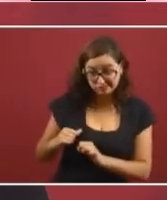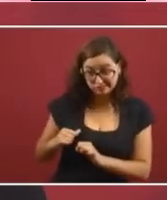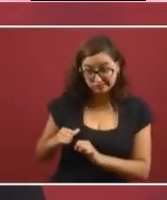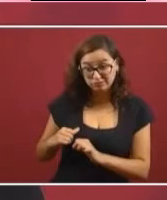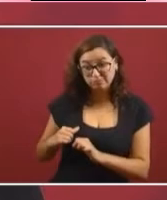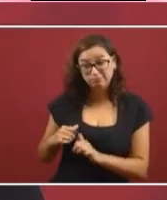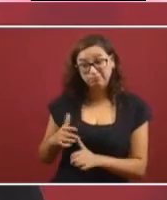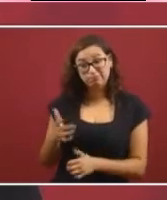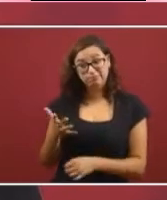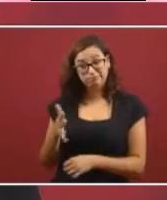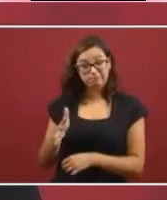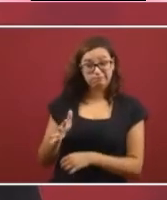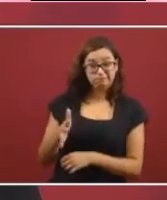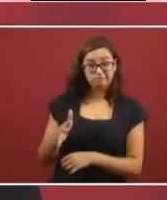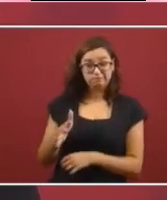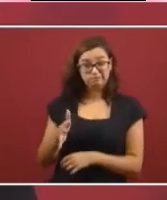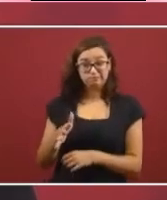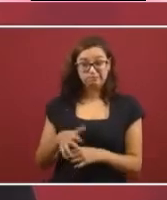because